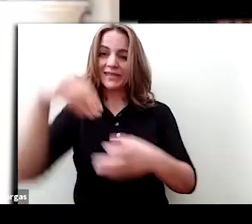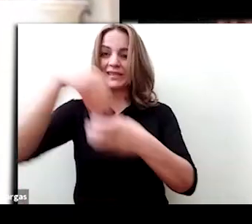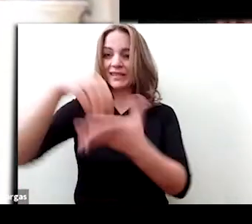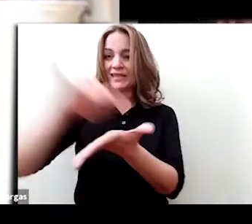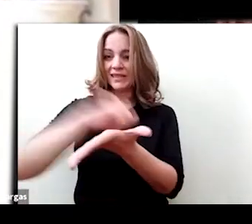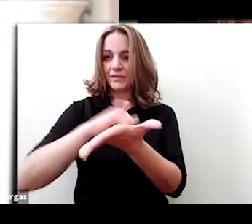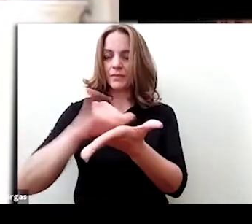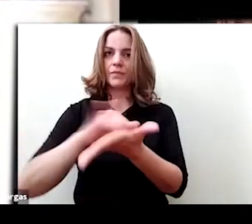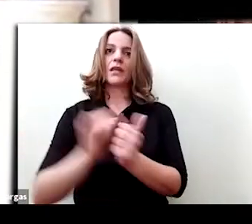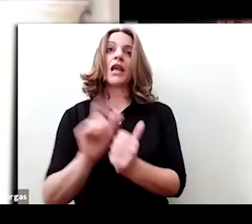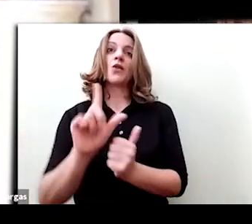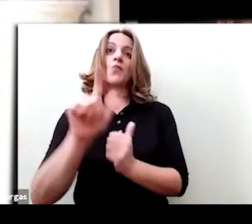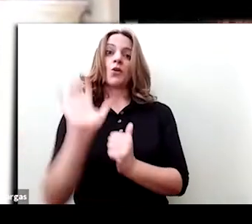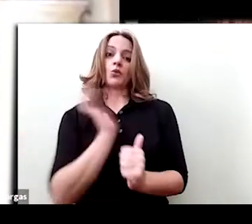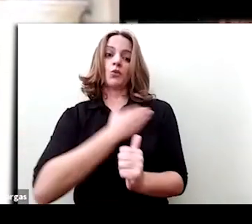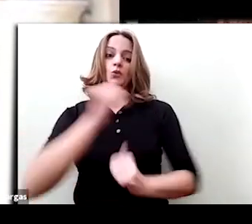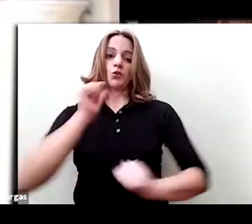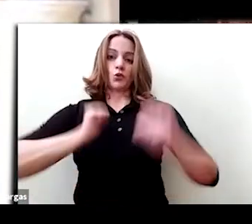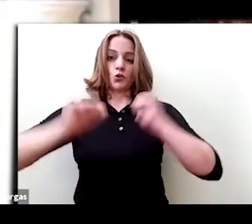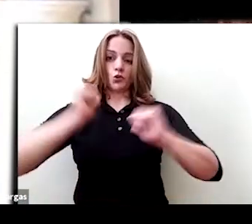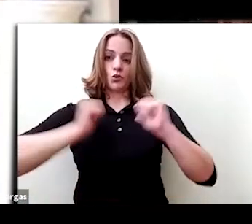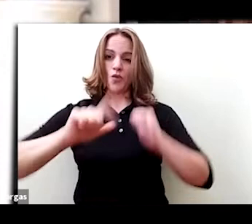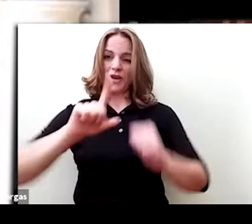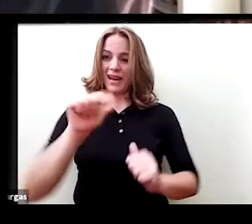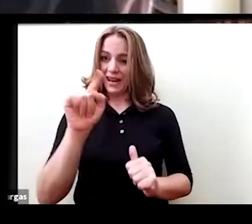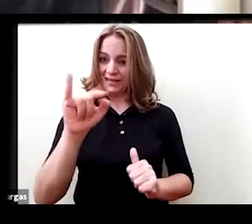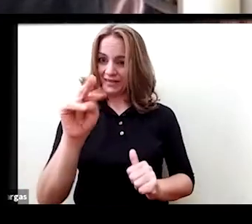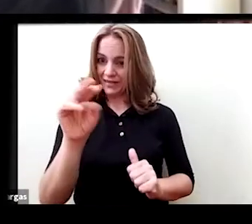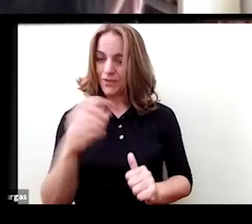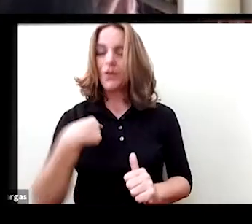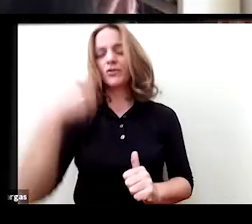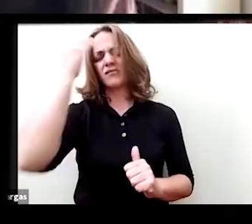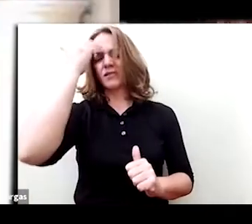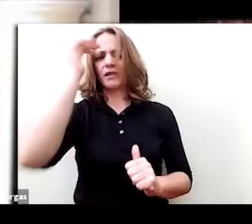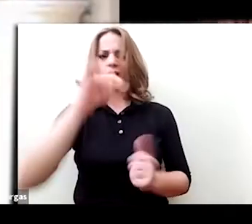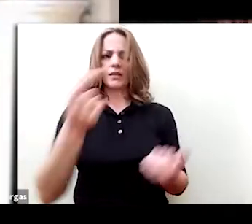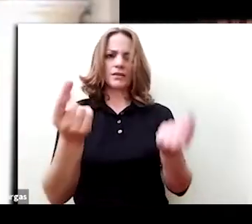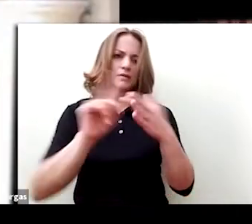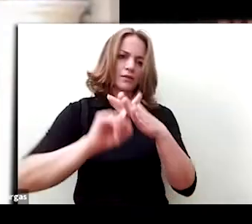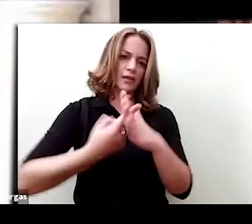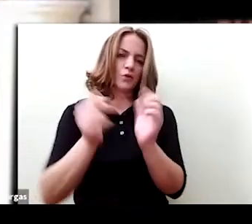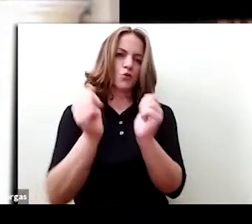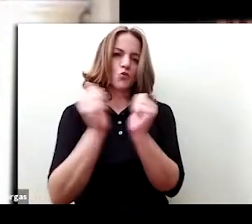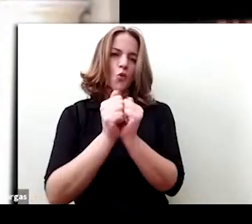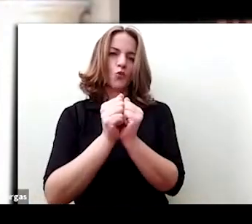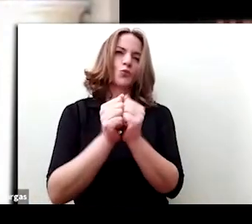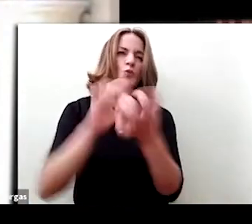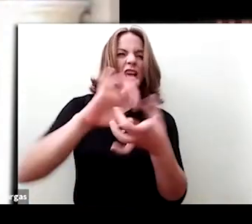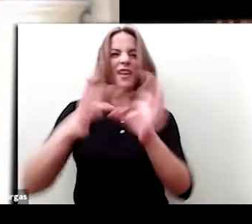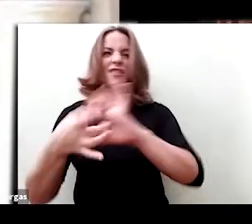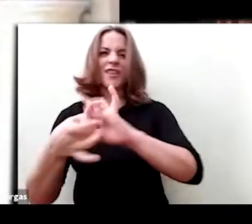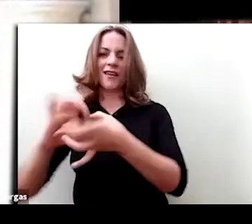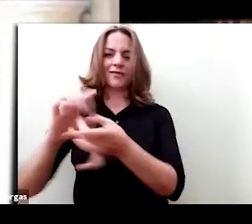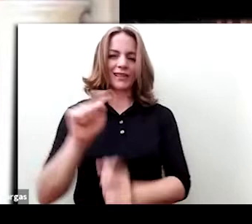nation. And I knew that it started with the occupation of a television studio. So I was like, I have to know more about this. It's